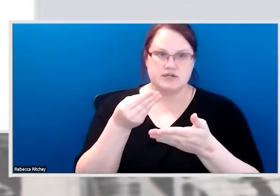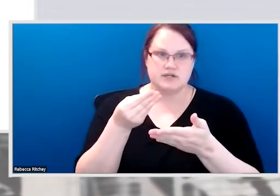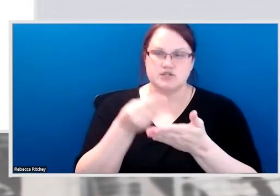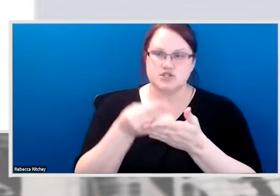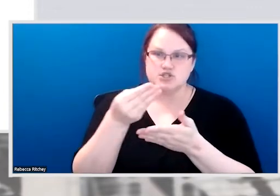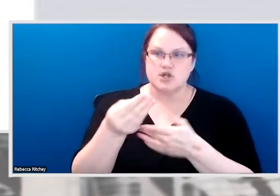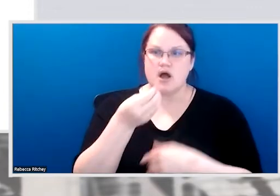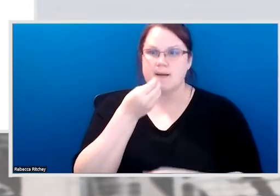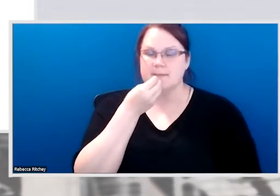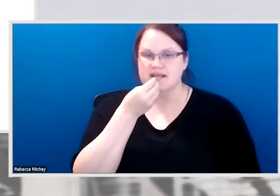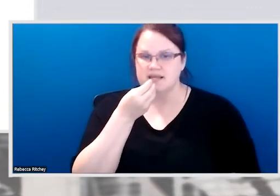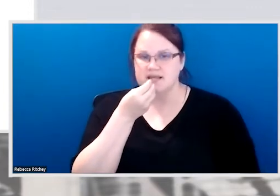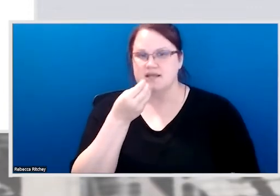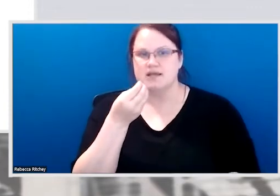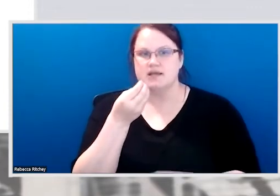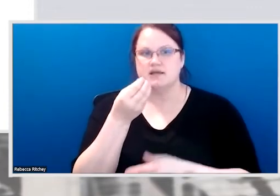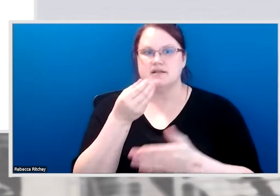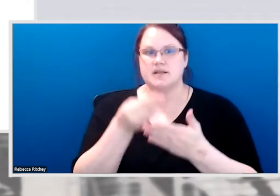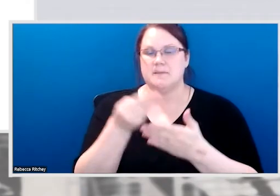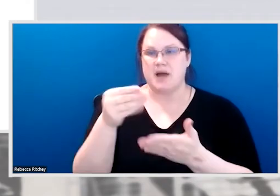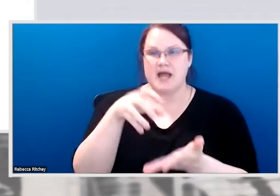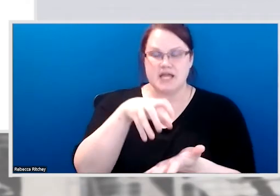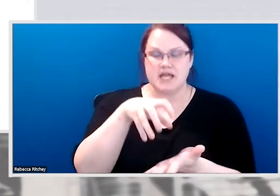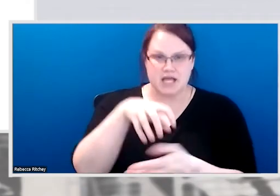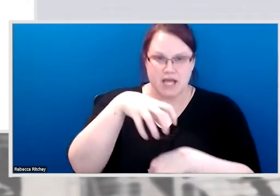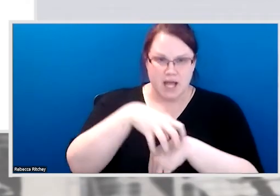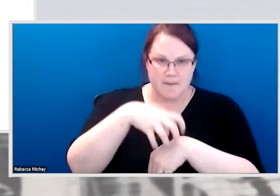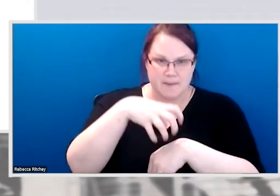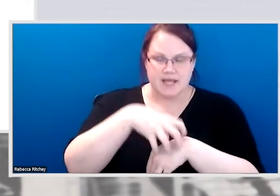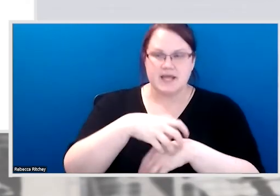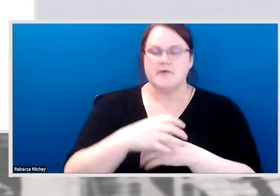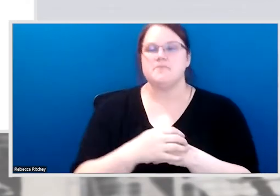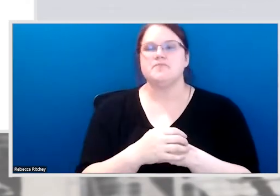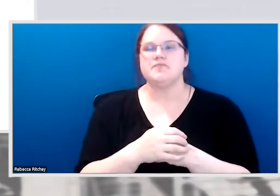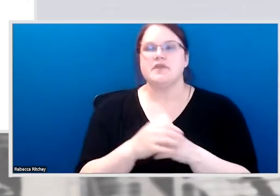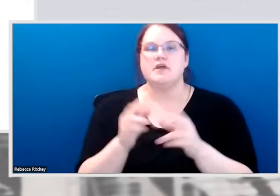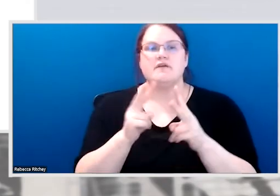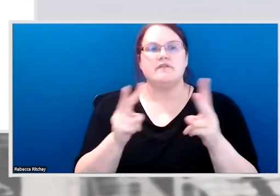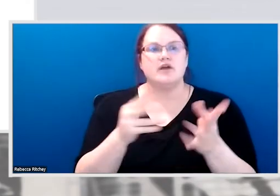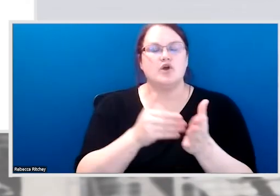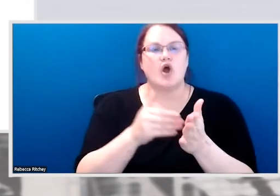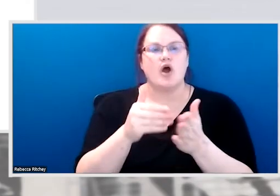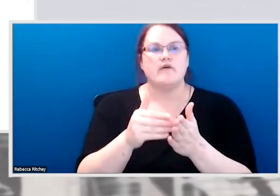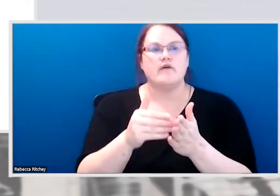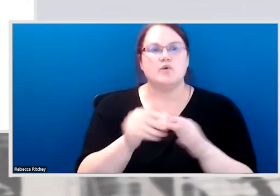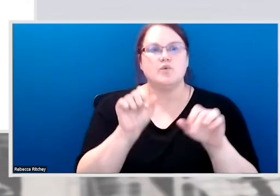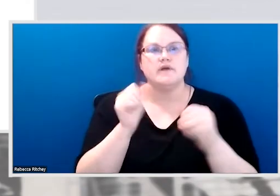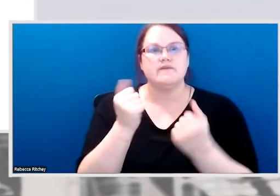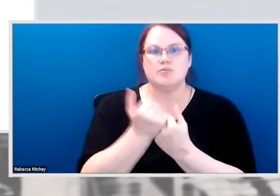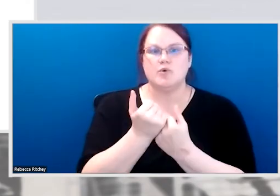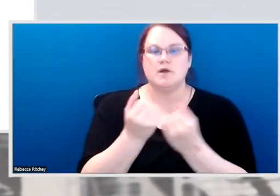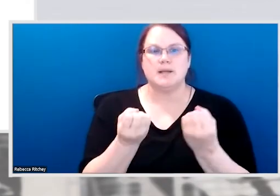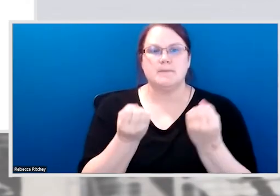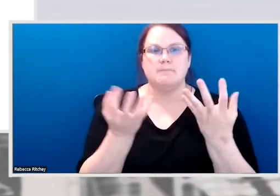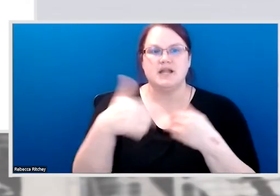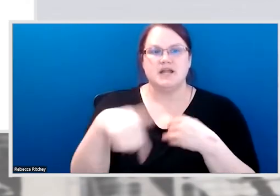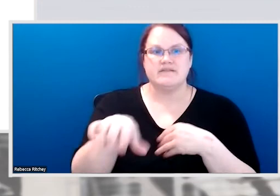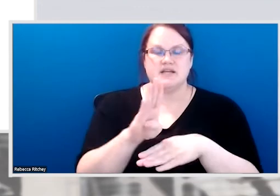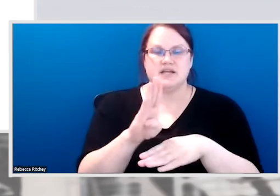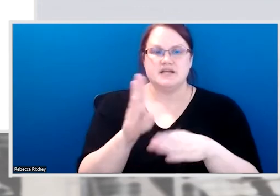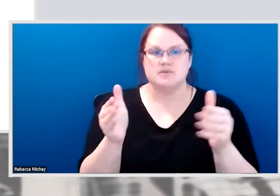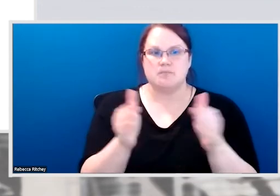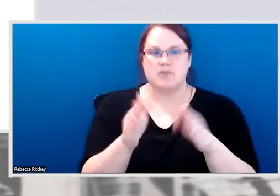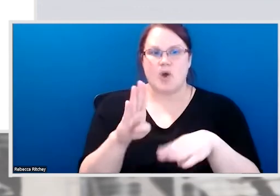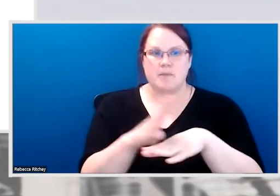eat, to get a cupcake, to buy baked good, very often we've supported many of these small businesses, and it's